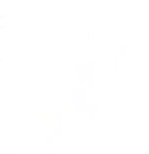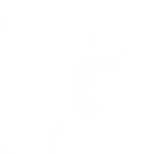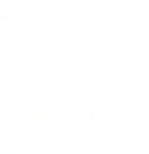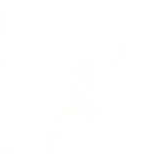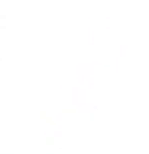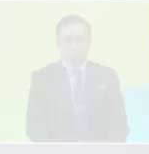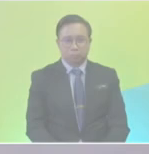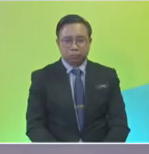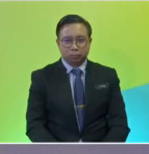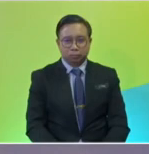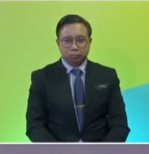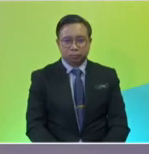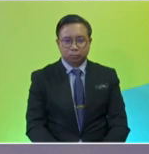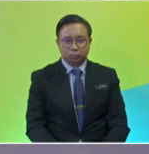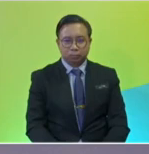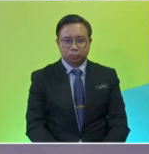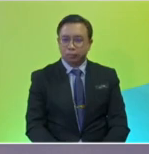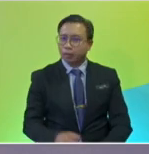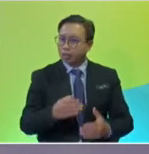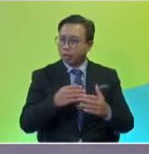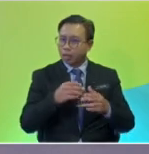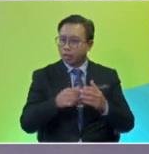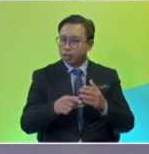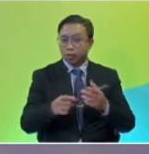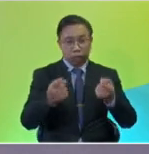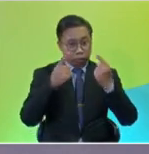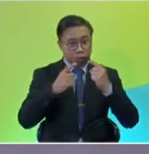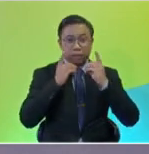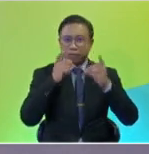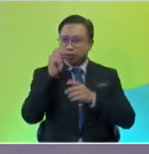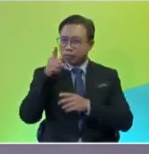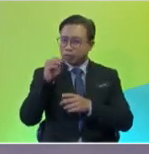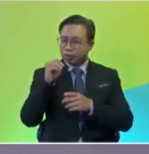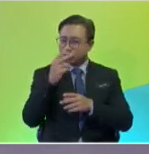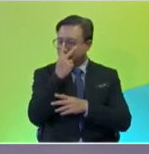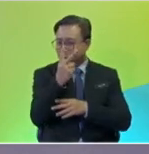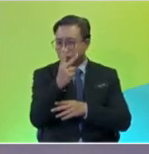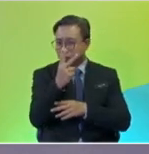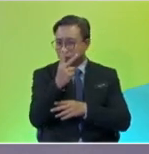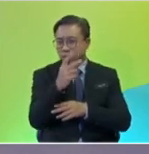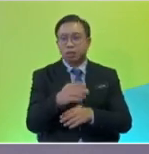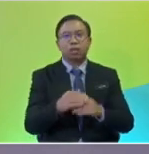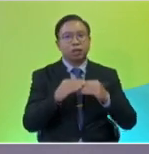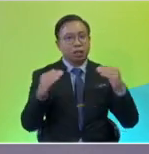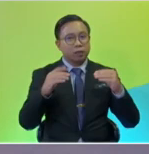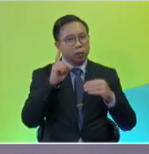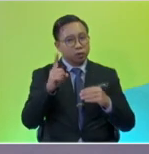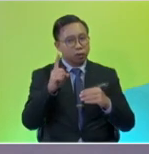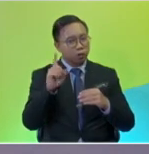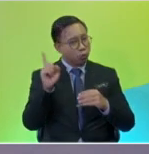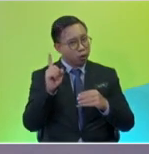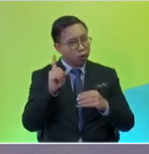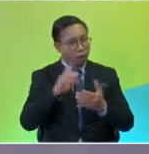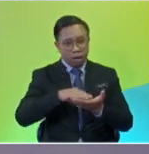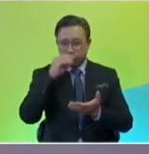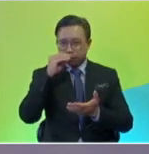KPM. And we are back on EduwebTV KPM. You are now watching level 1, where our lesson